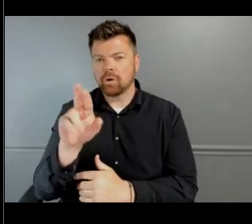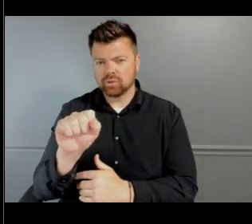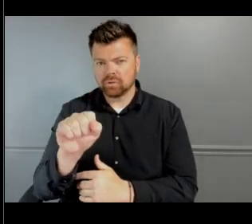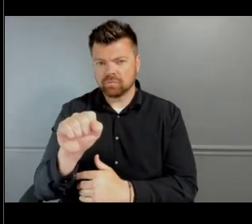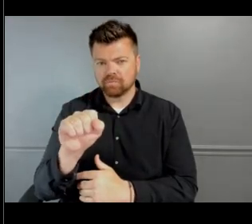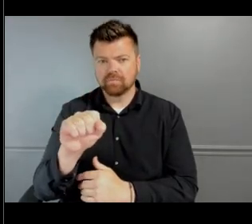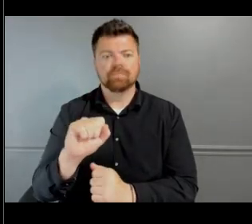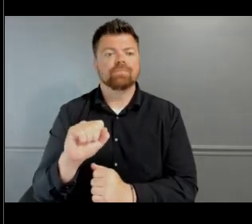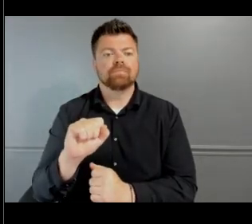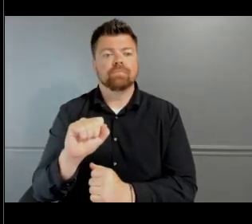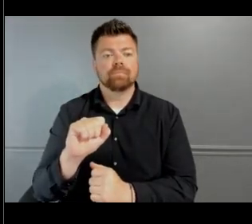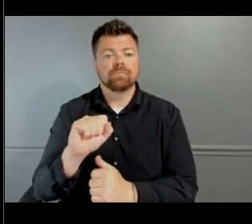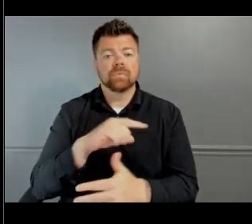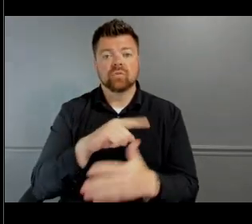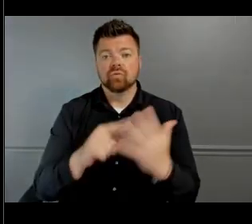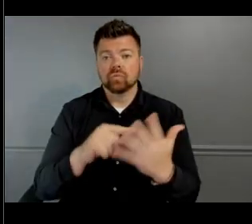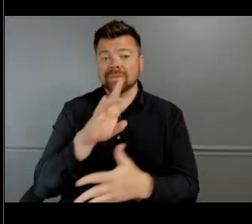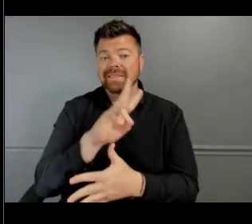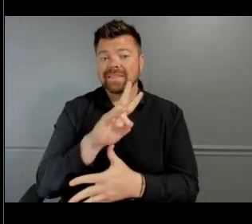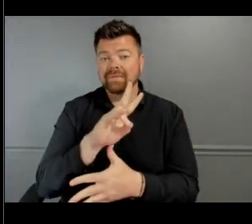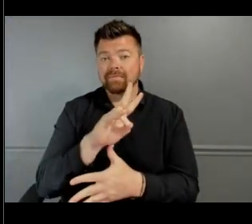The first option is 7.